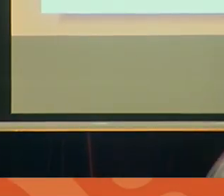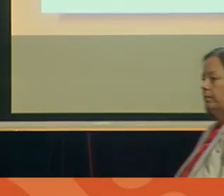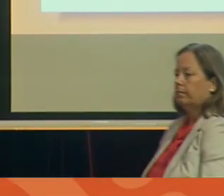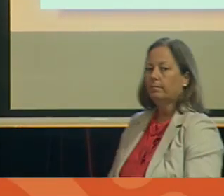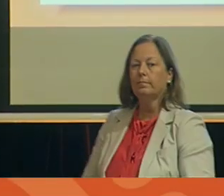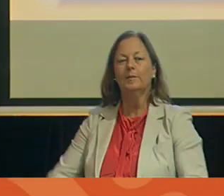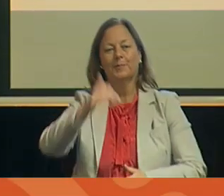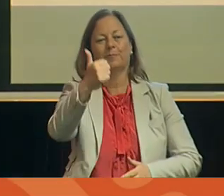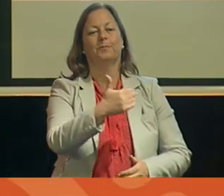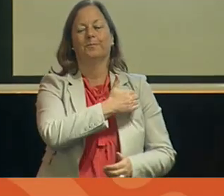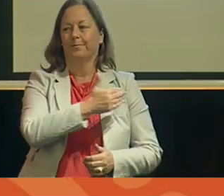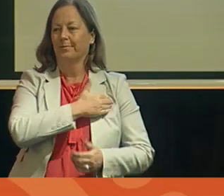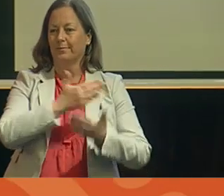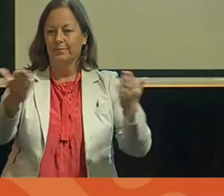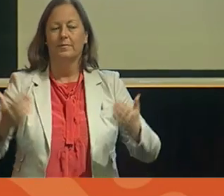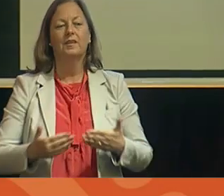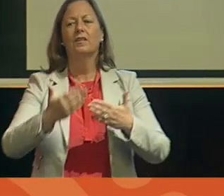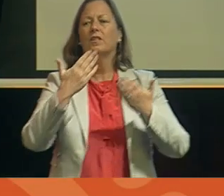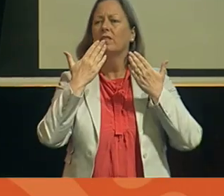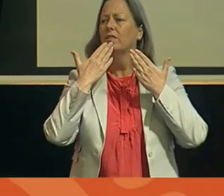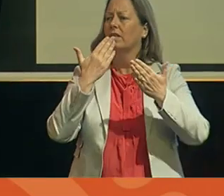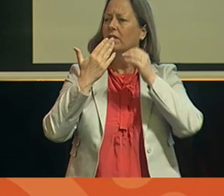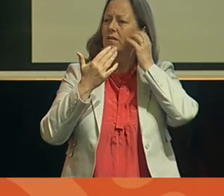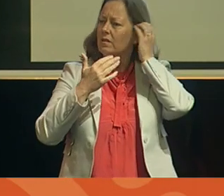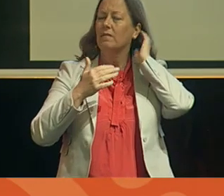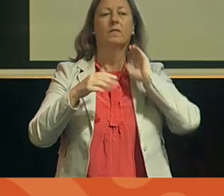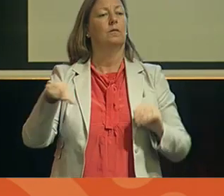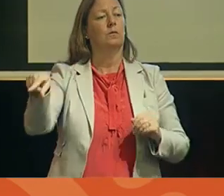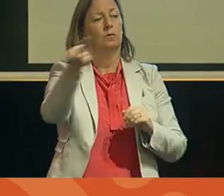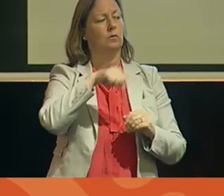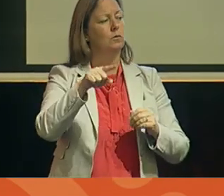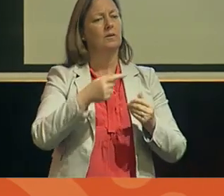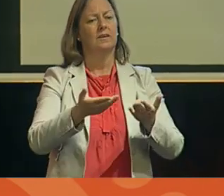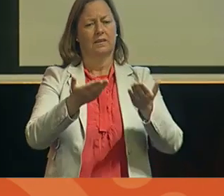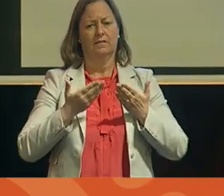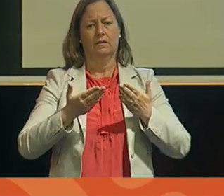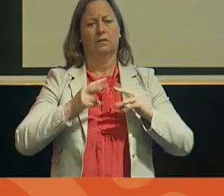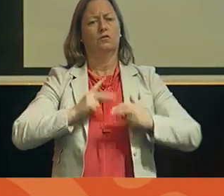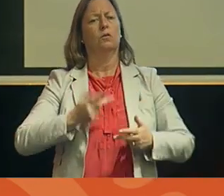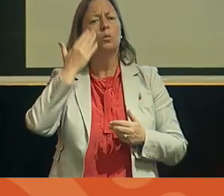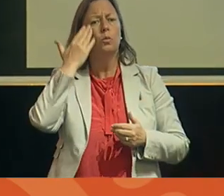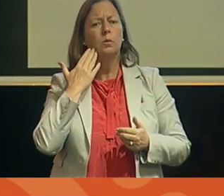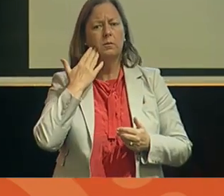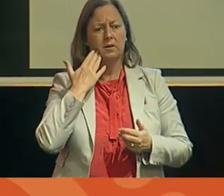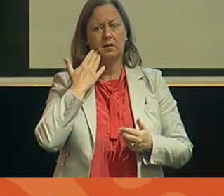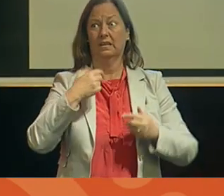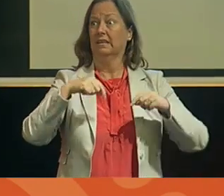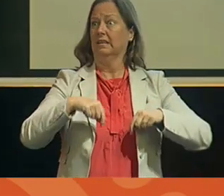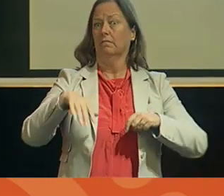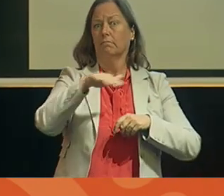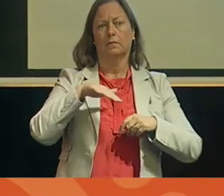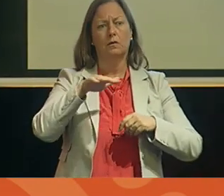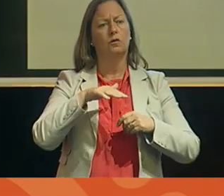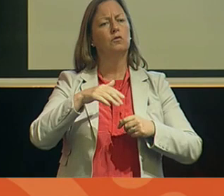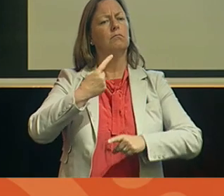Good morning, everyone. Thank you so much for actually giving us, the transgender woman, this space to speak, because